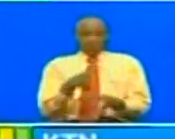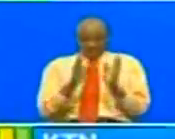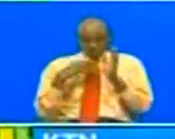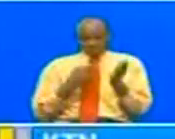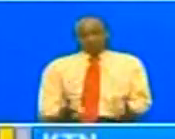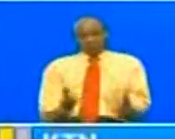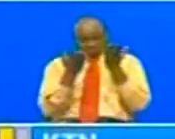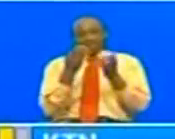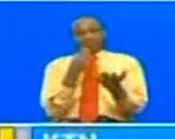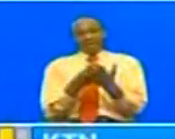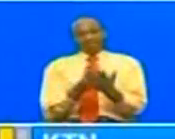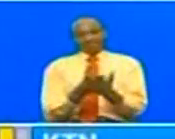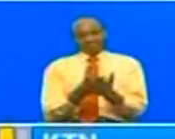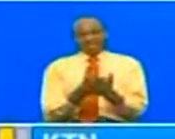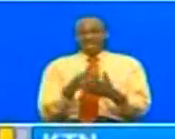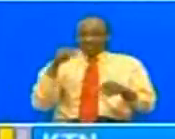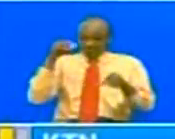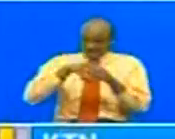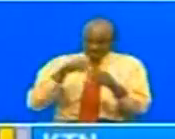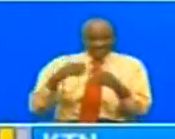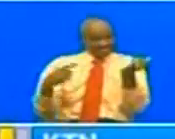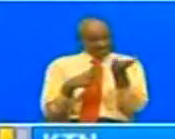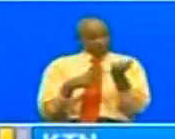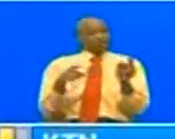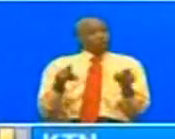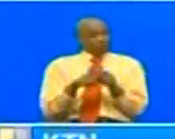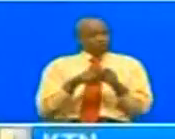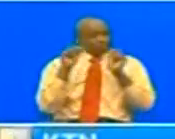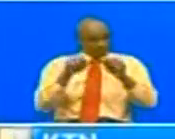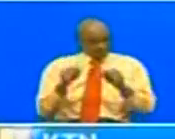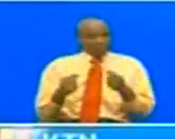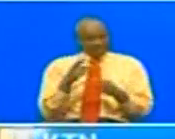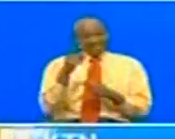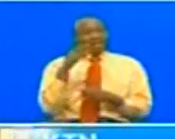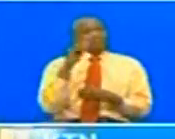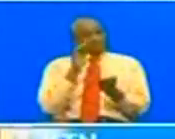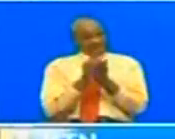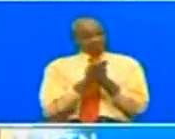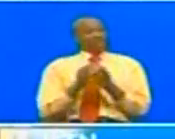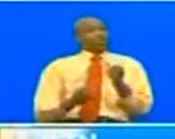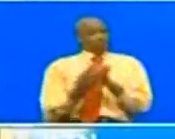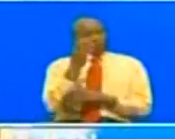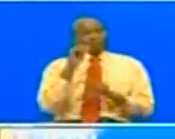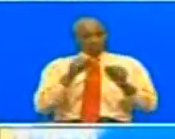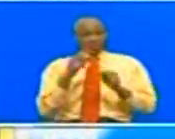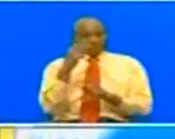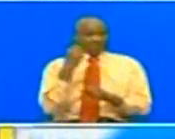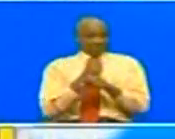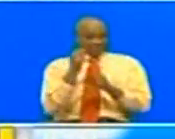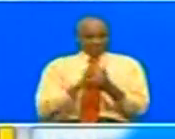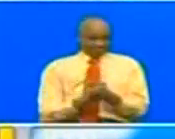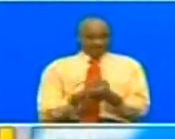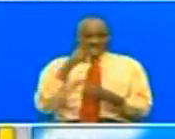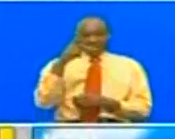boost income. Investment in technology is also likely to drive the bank's growth in 2015. KCB has